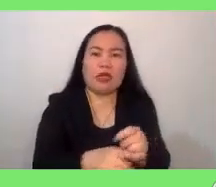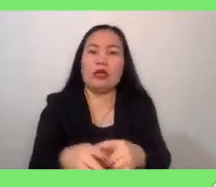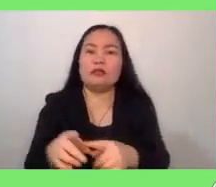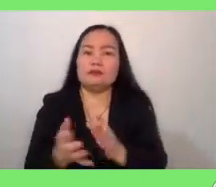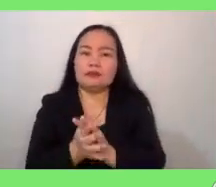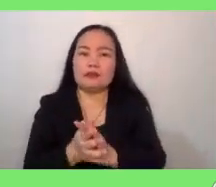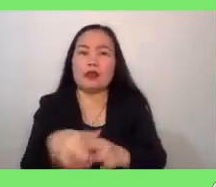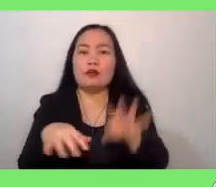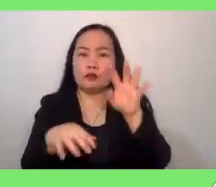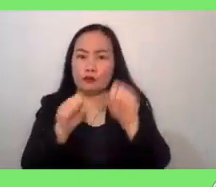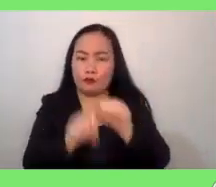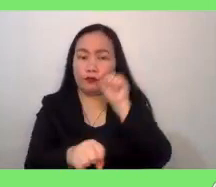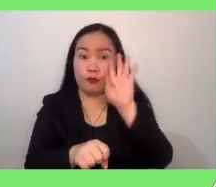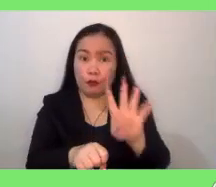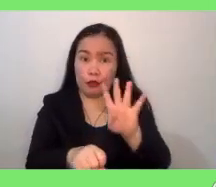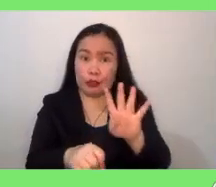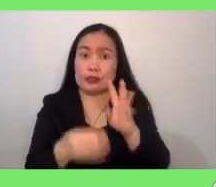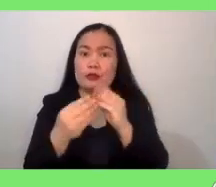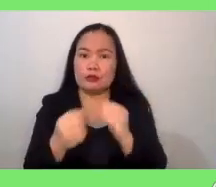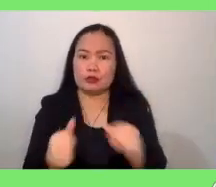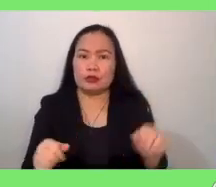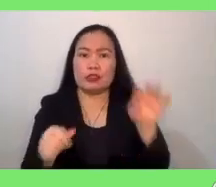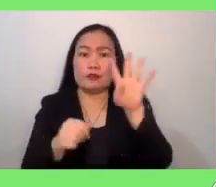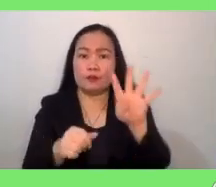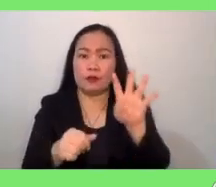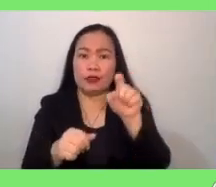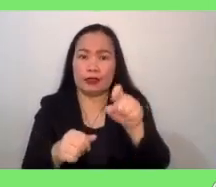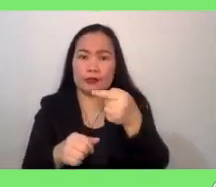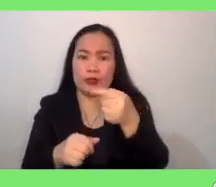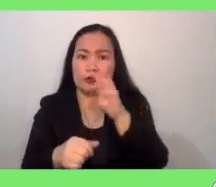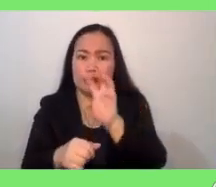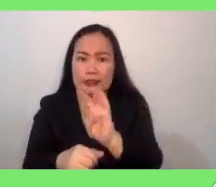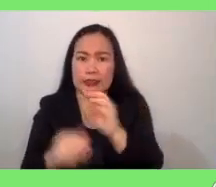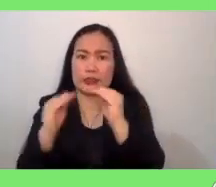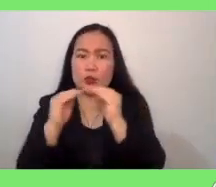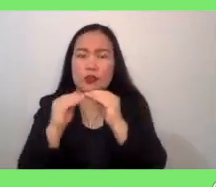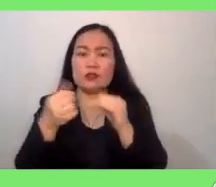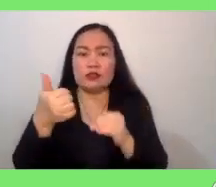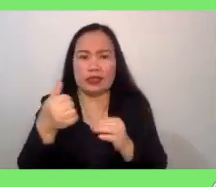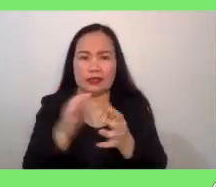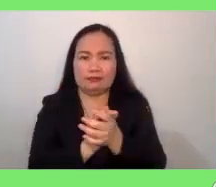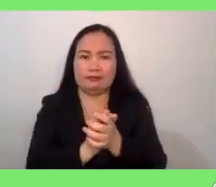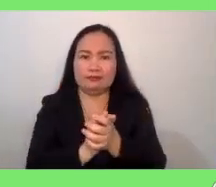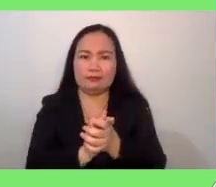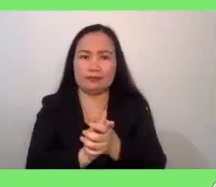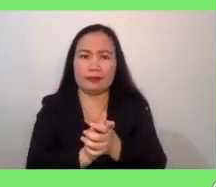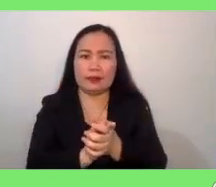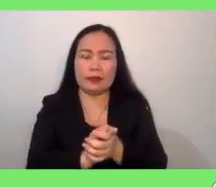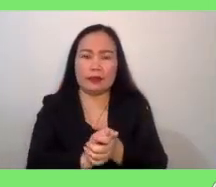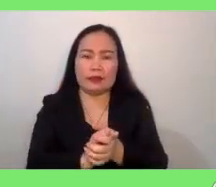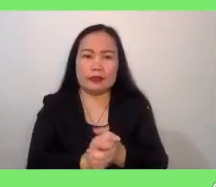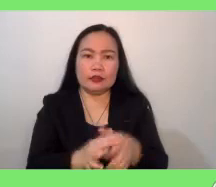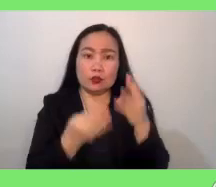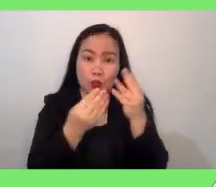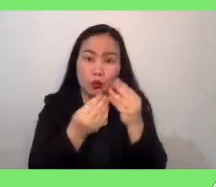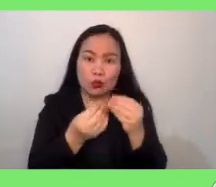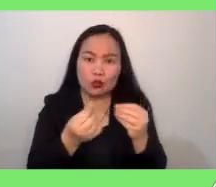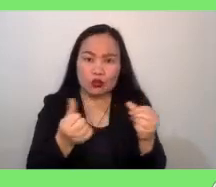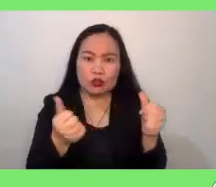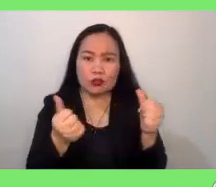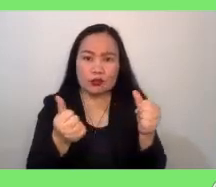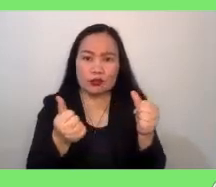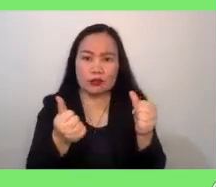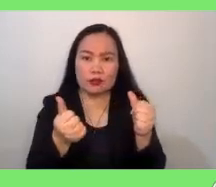the solution of 4x minus 6 equals 10. So, ito po yung tinatawag nating